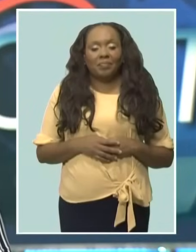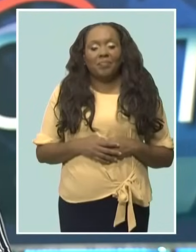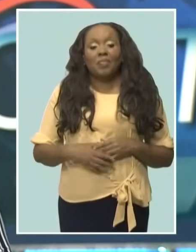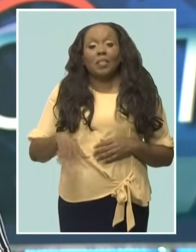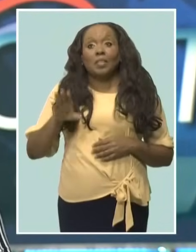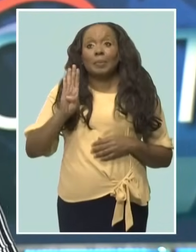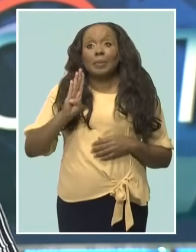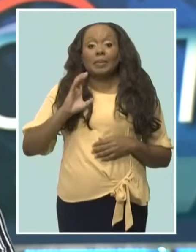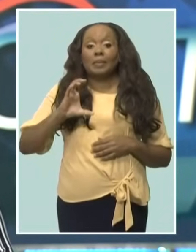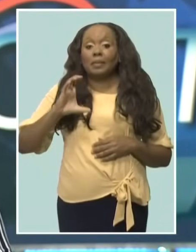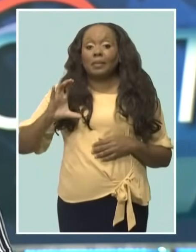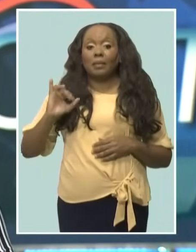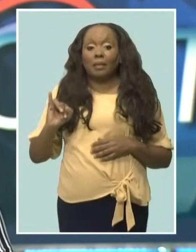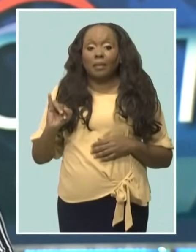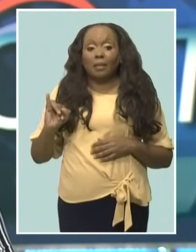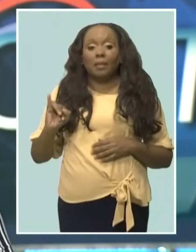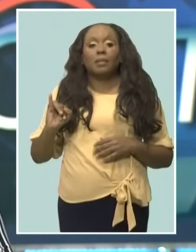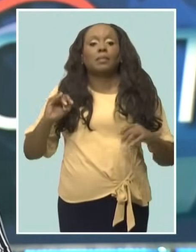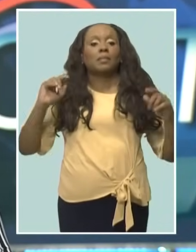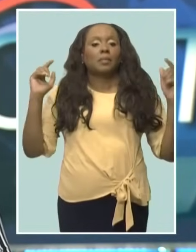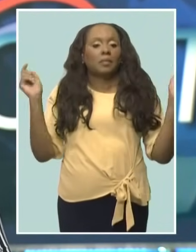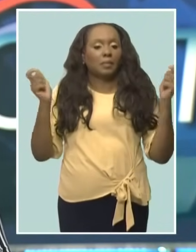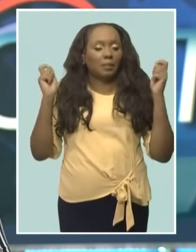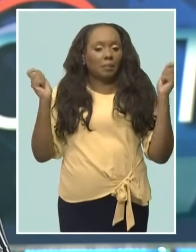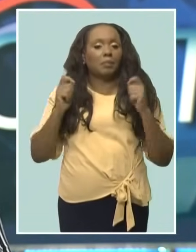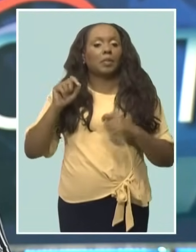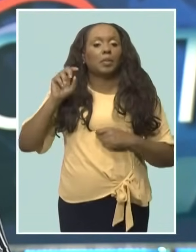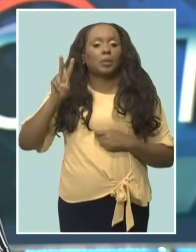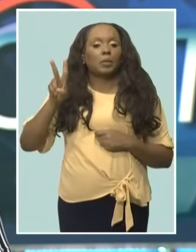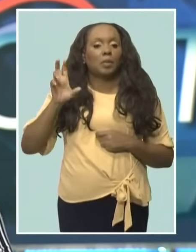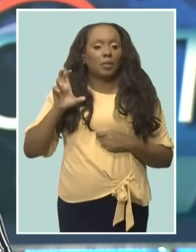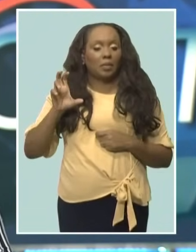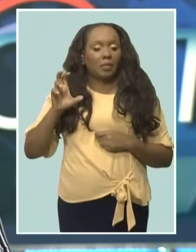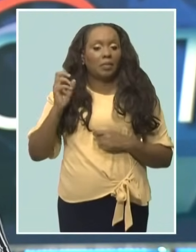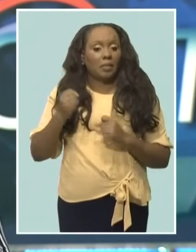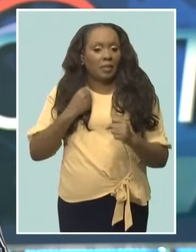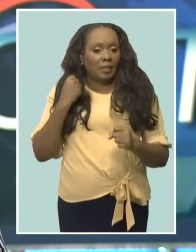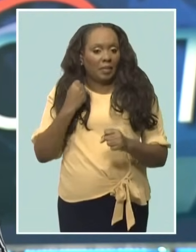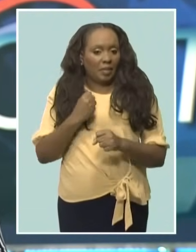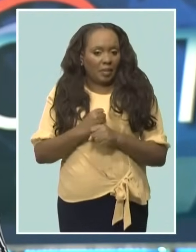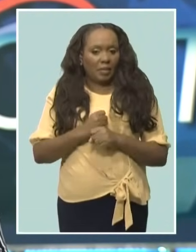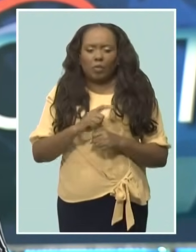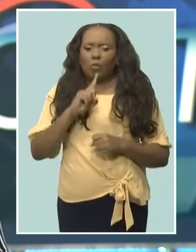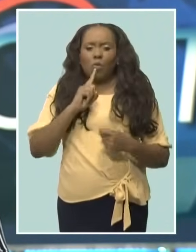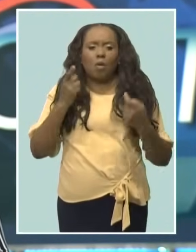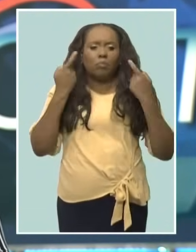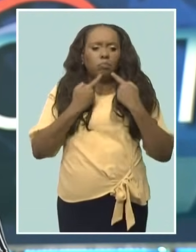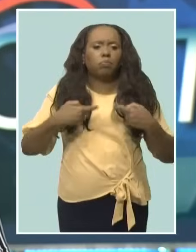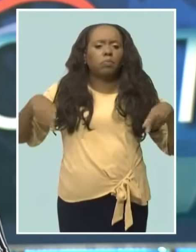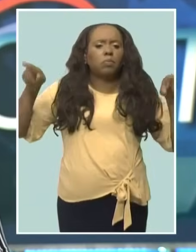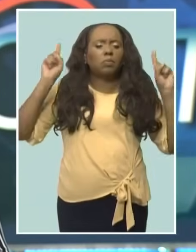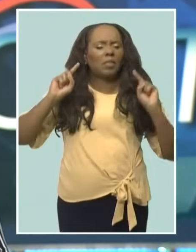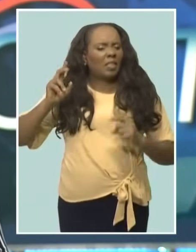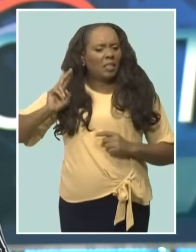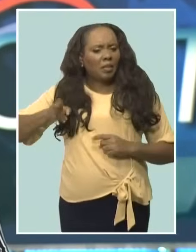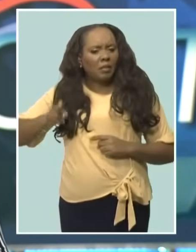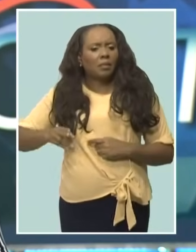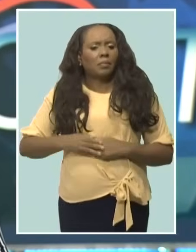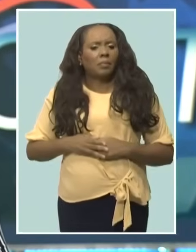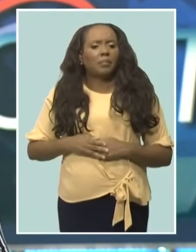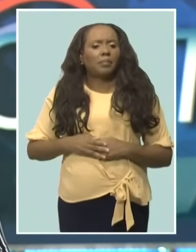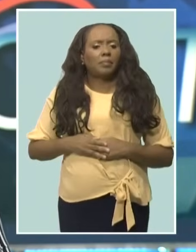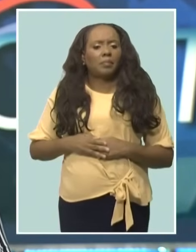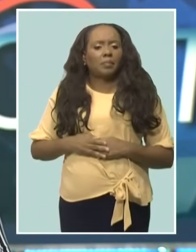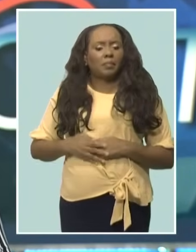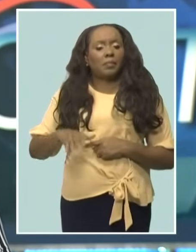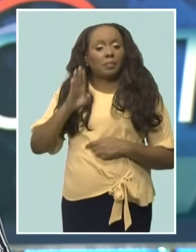The Barbados Chamber of Commerce and Industry's 200th anniversary is being celebrated as the achievement of an historic